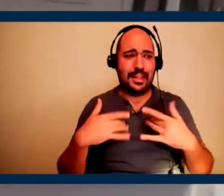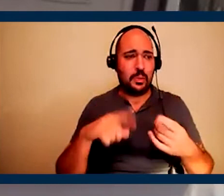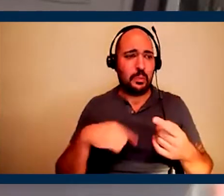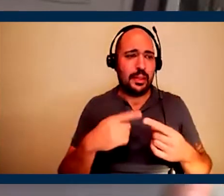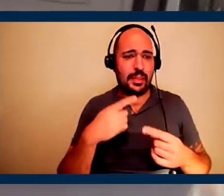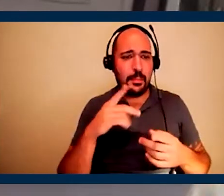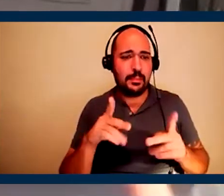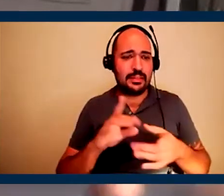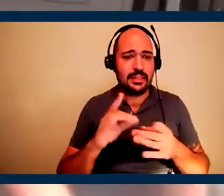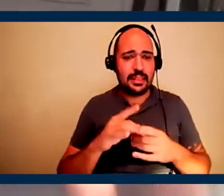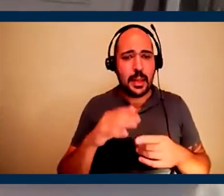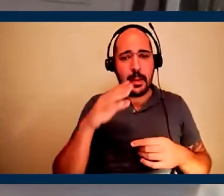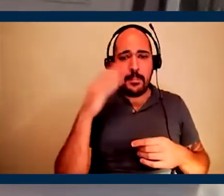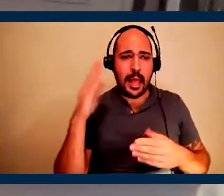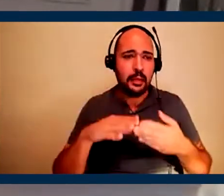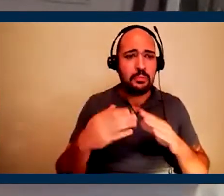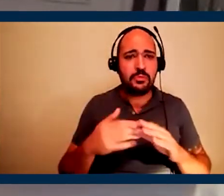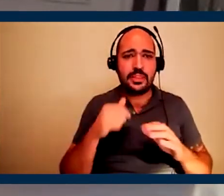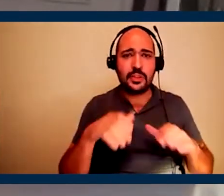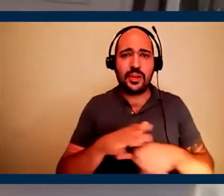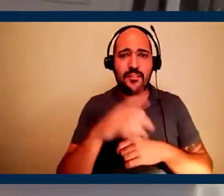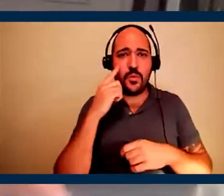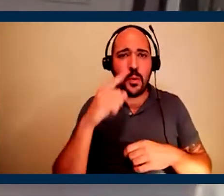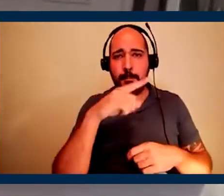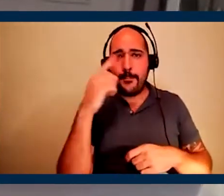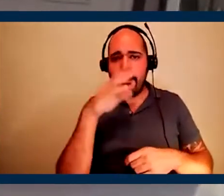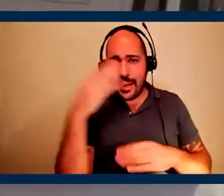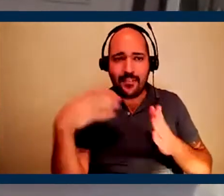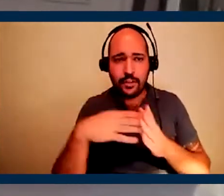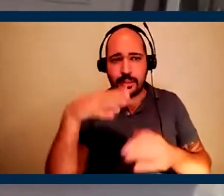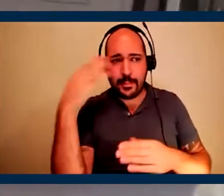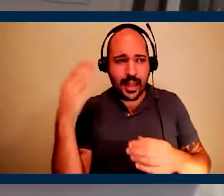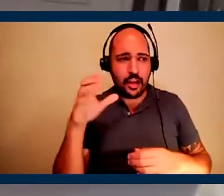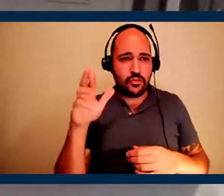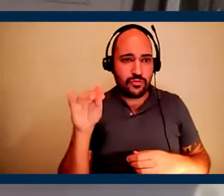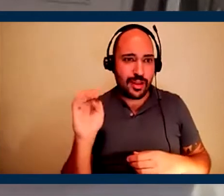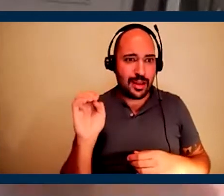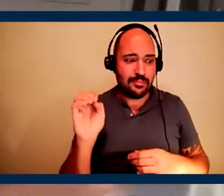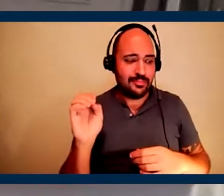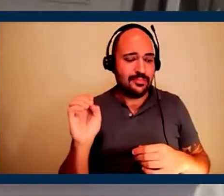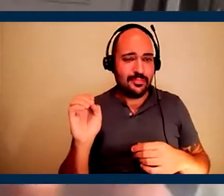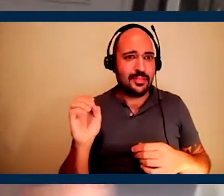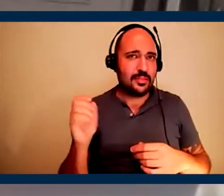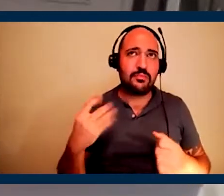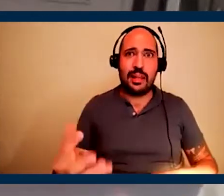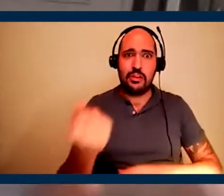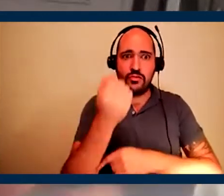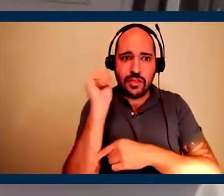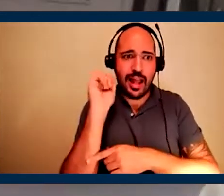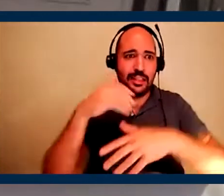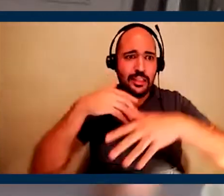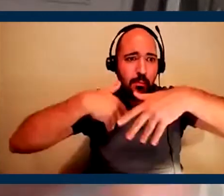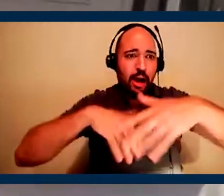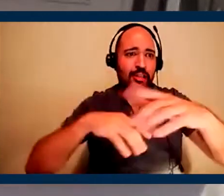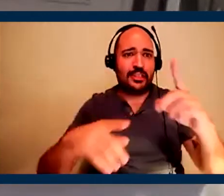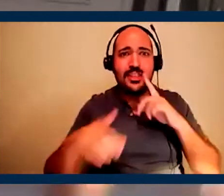community doesn't do enough about Black on Black crime. And I want to say, have you been in the community? There have been so many like rallies and marches and